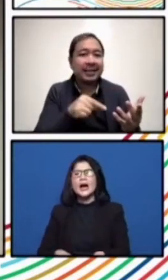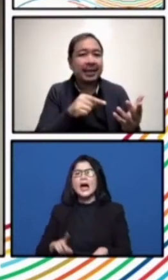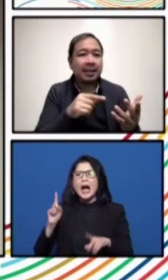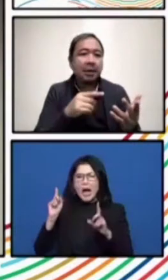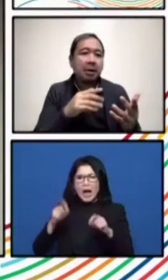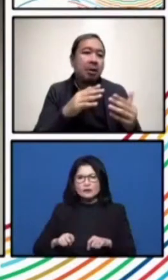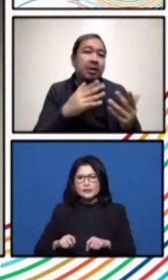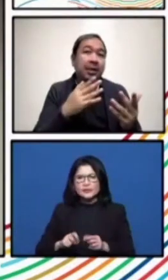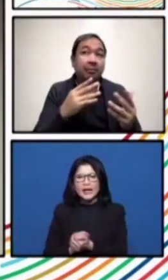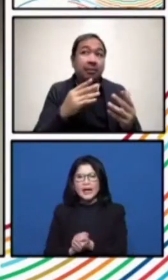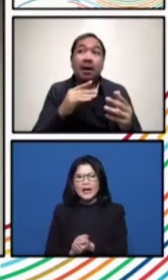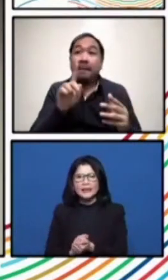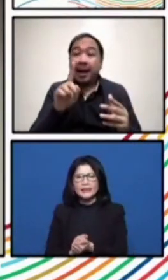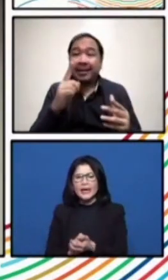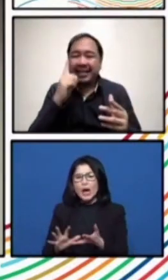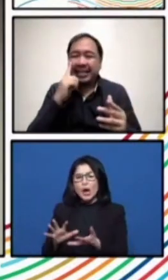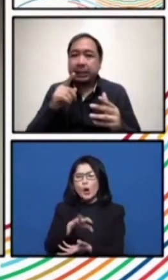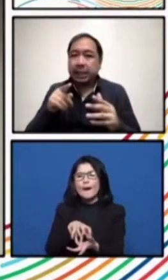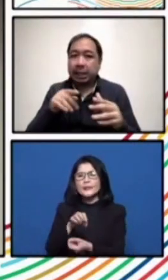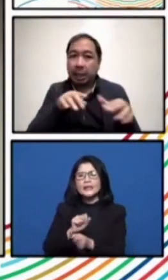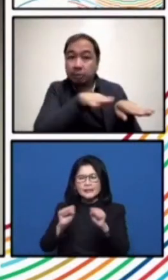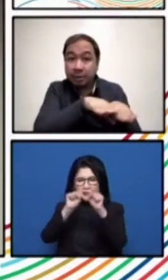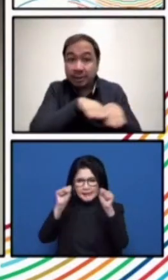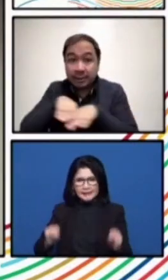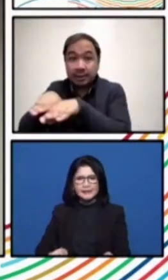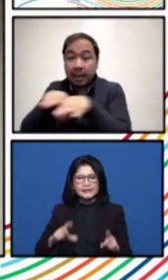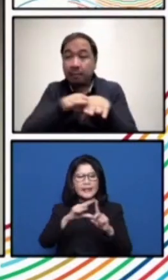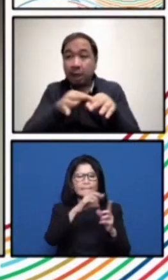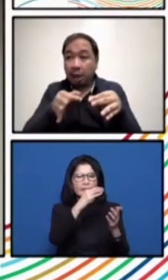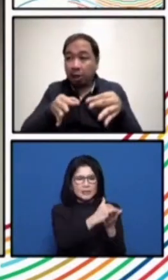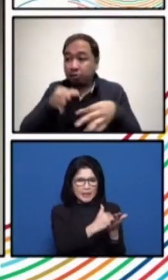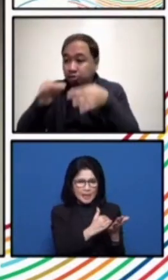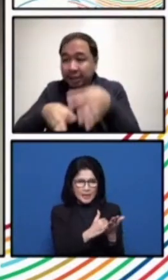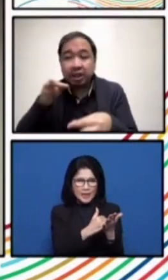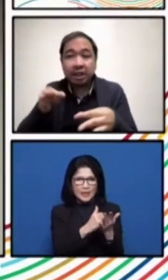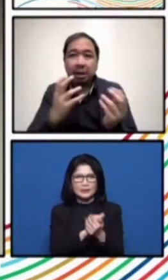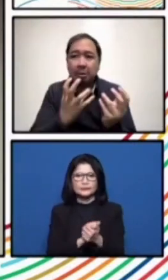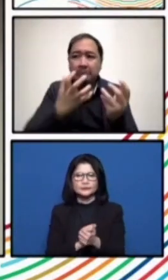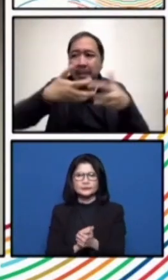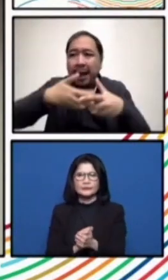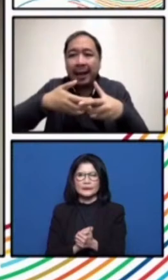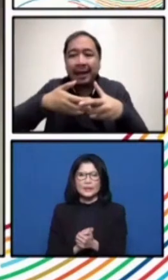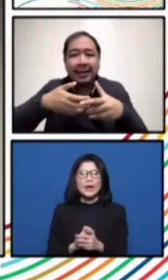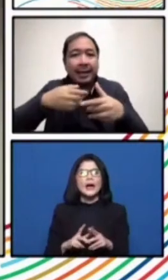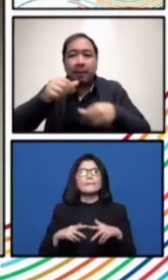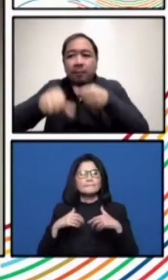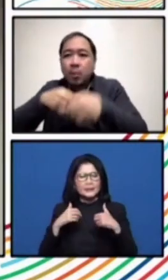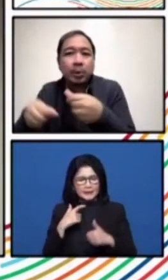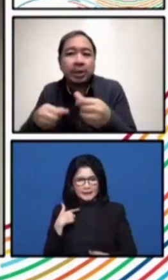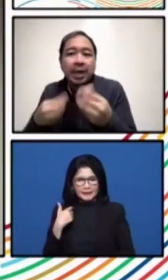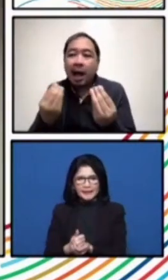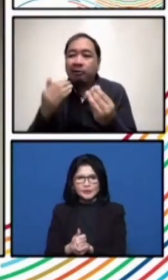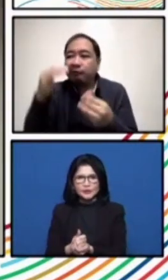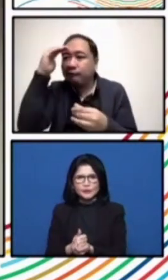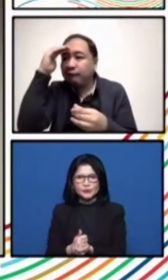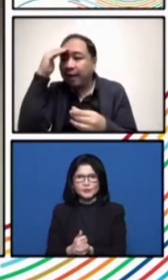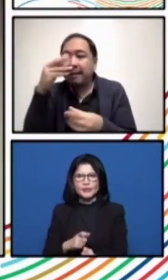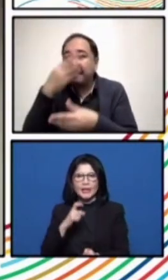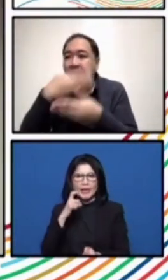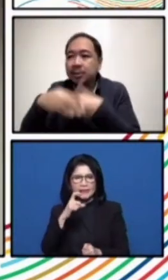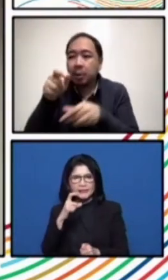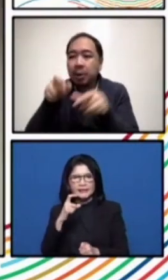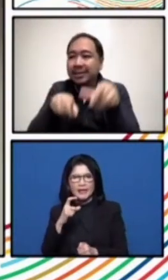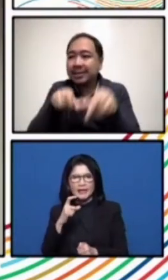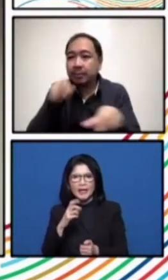more powerful so it's important that we have a harmonized approach to identifying people with disabilities in in